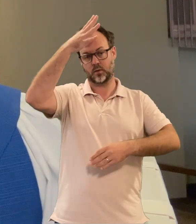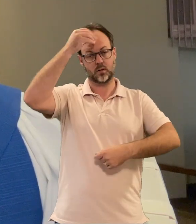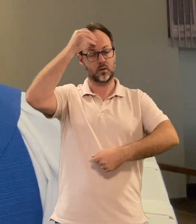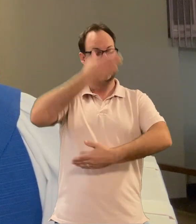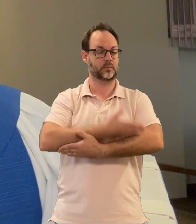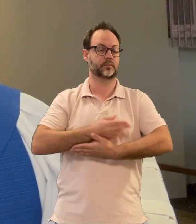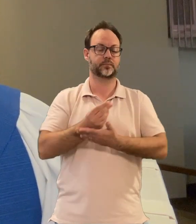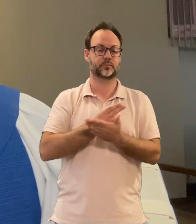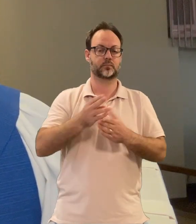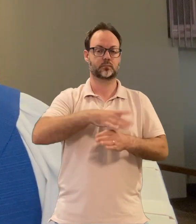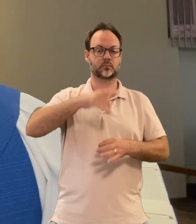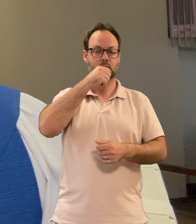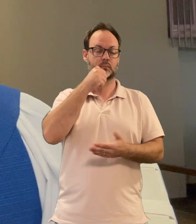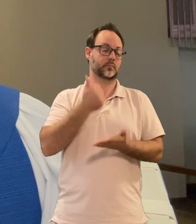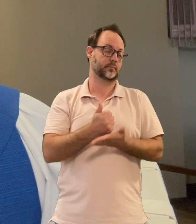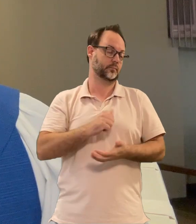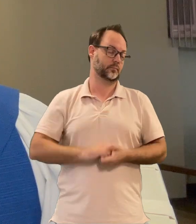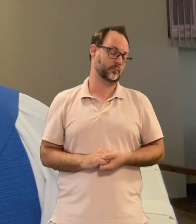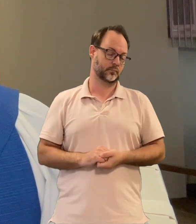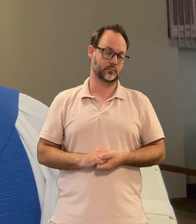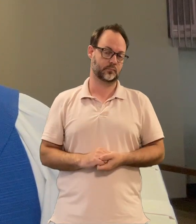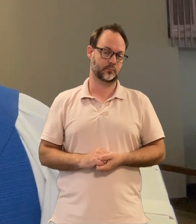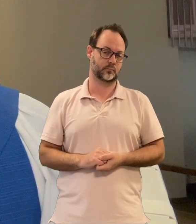Son and of the Holy Spirit. Amen.